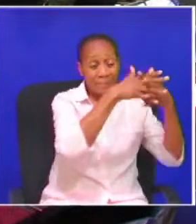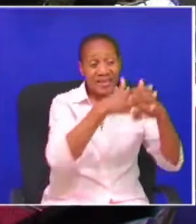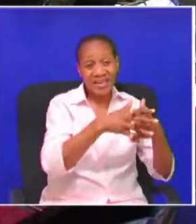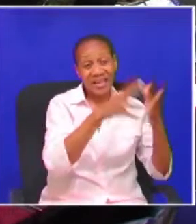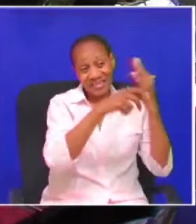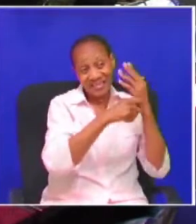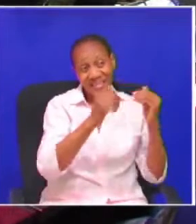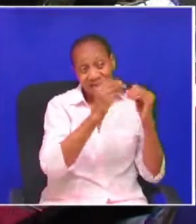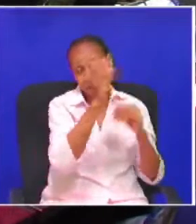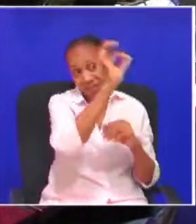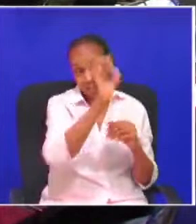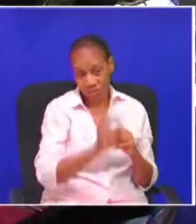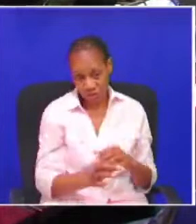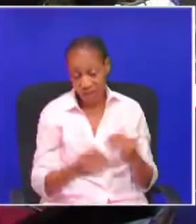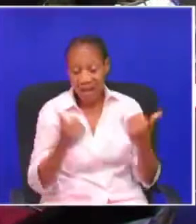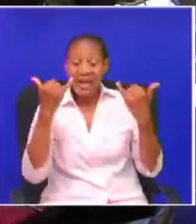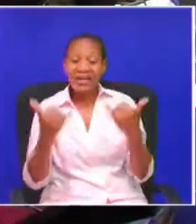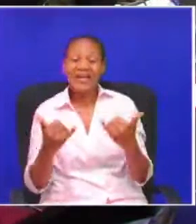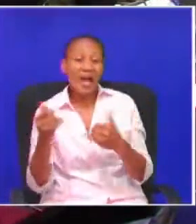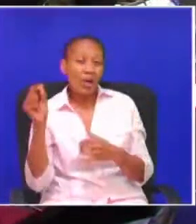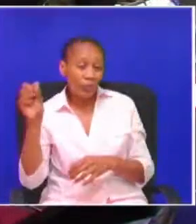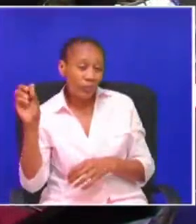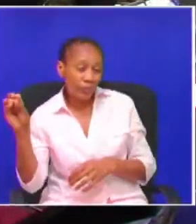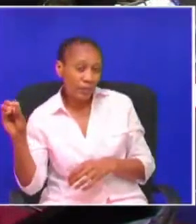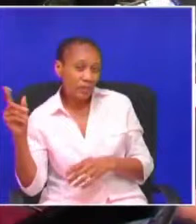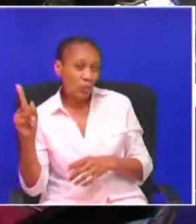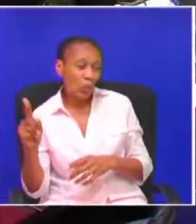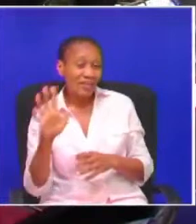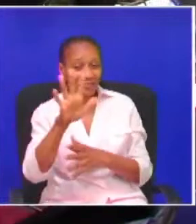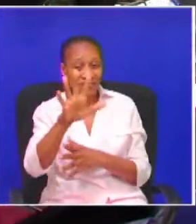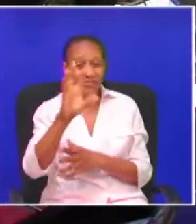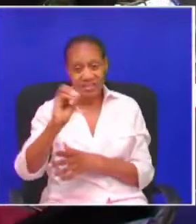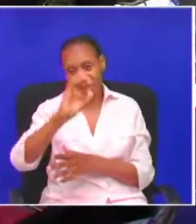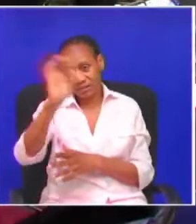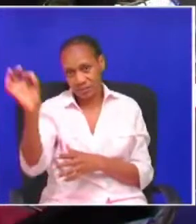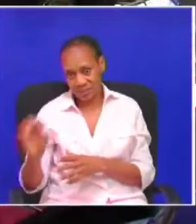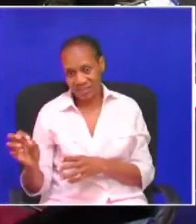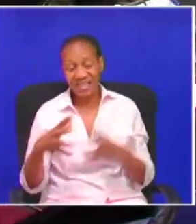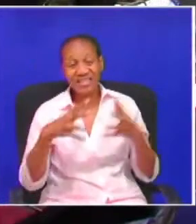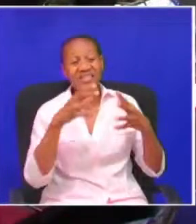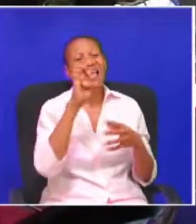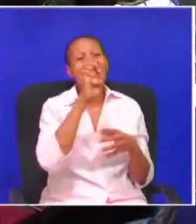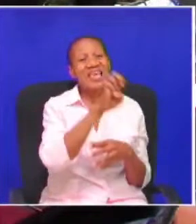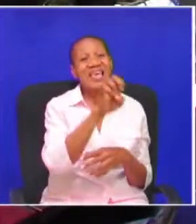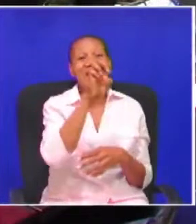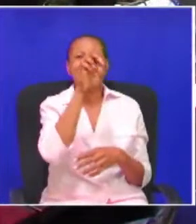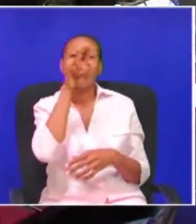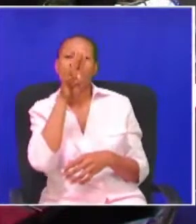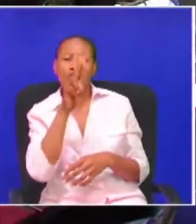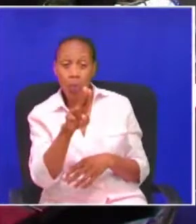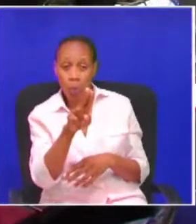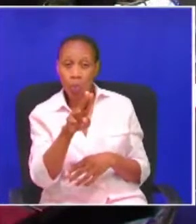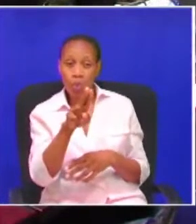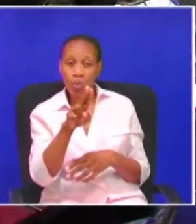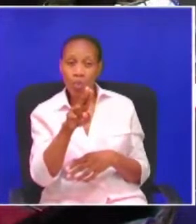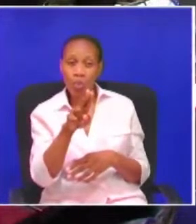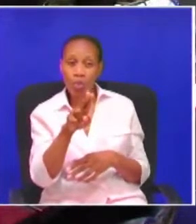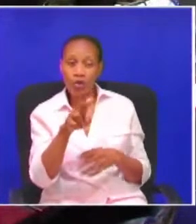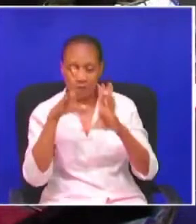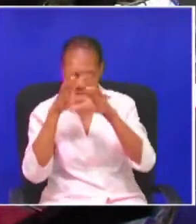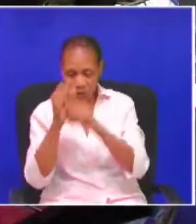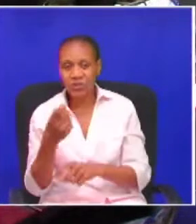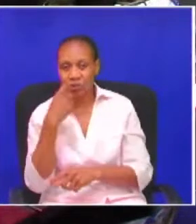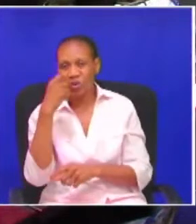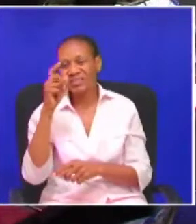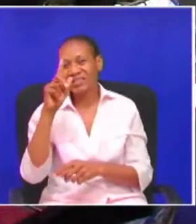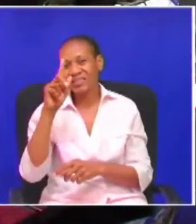there is now also an imminent imposition of 50% European Union tariffs on the steel industry. What